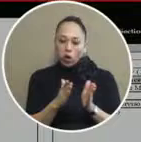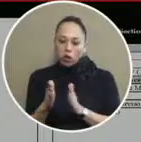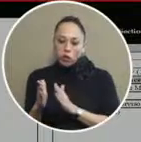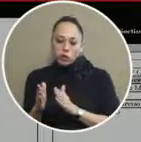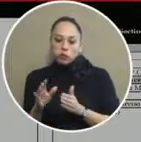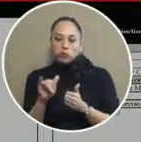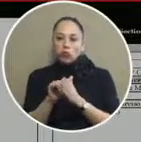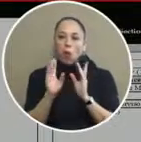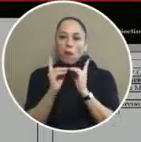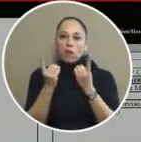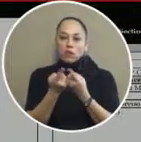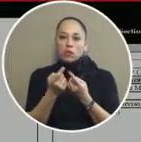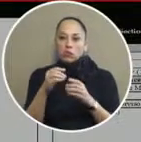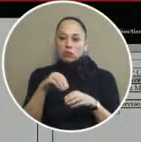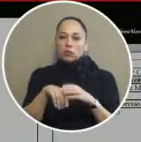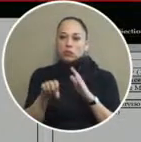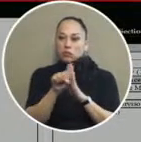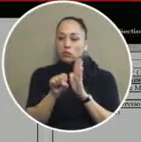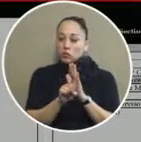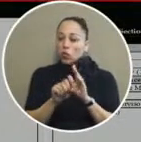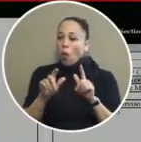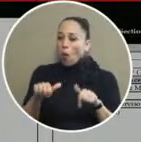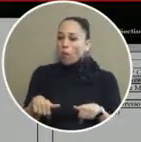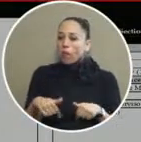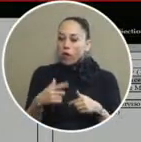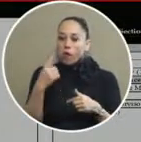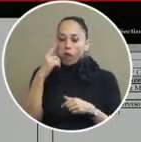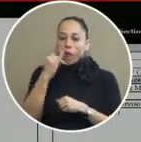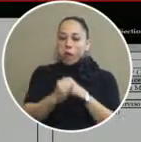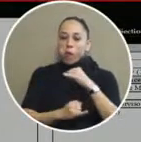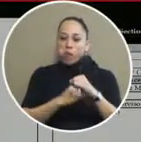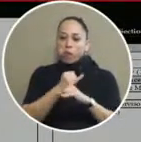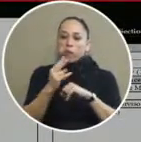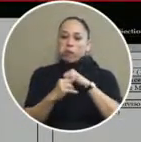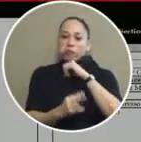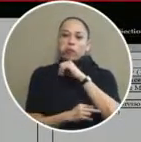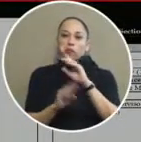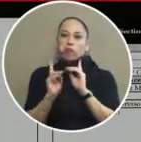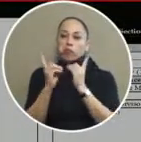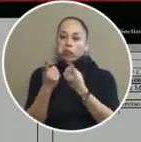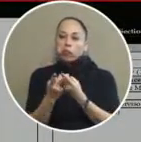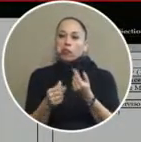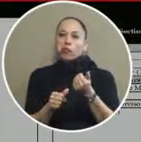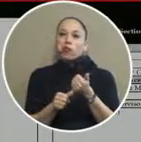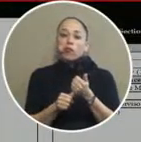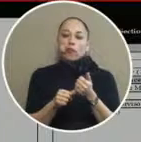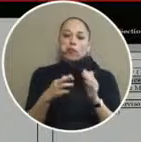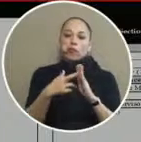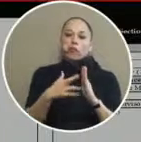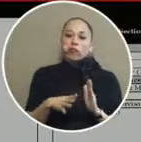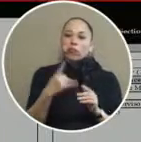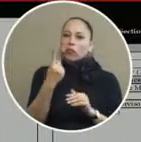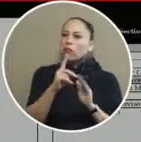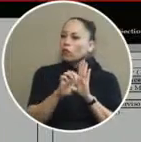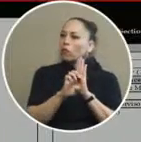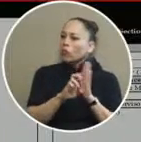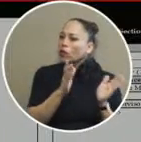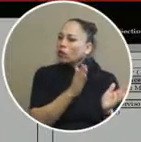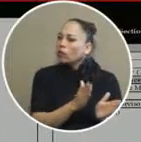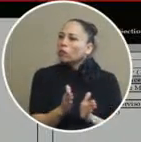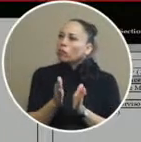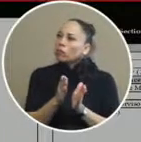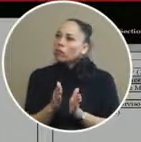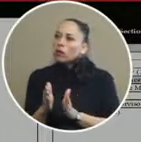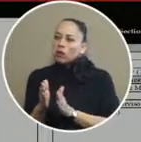single department in the city. So this matrix from the International Bridges Department is just a representative example of the planning work that has